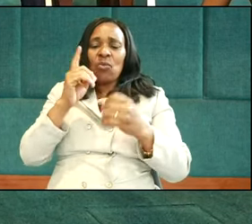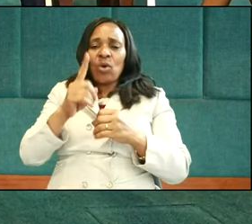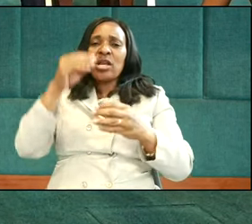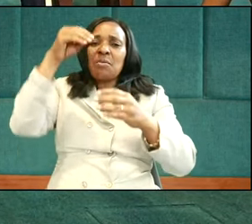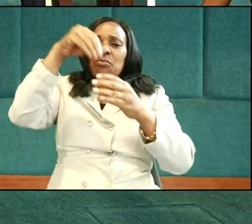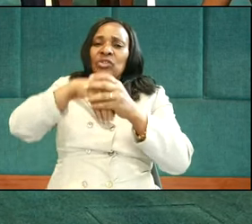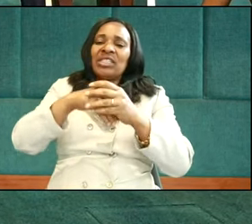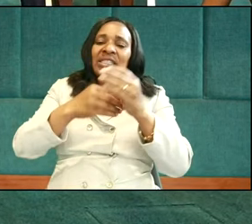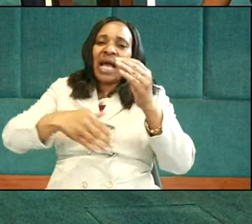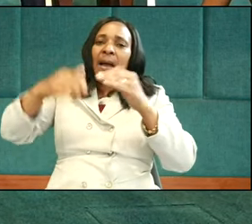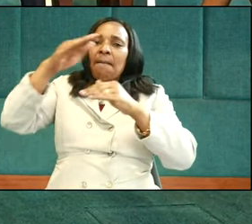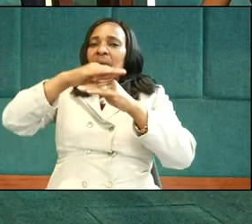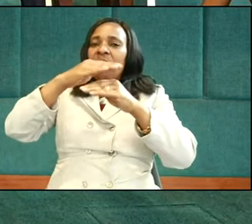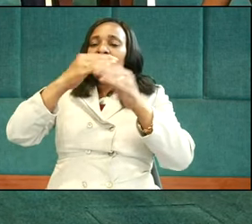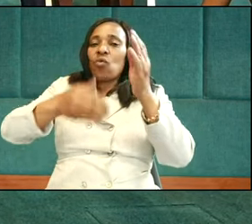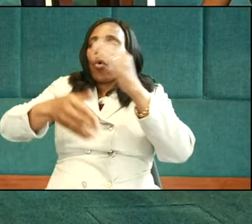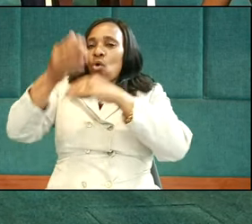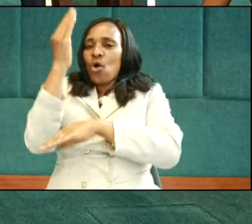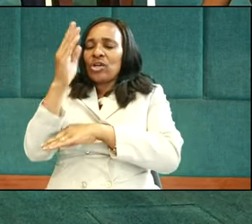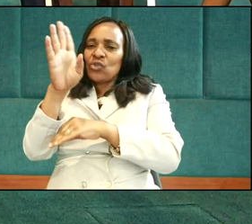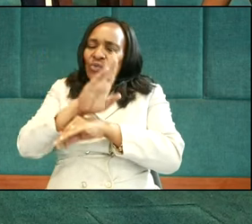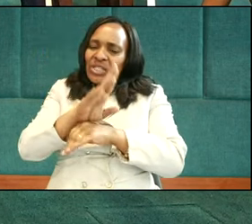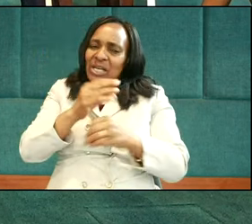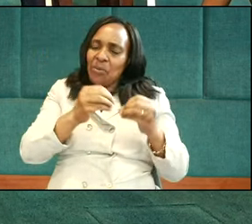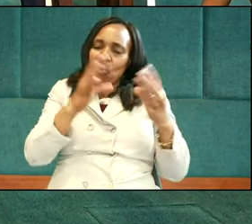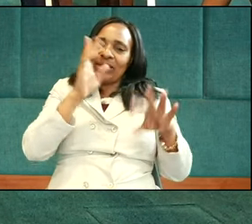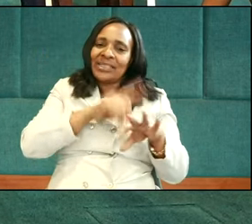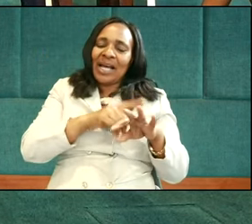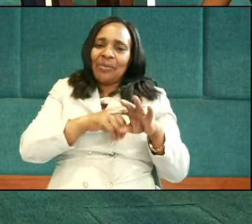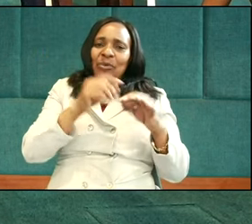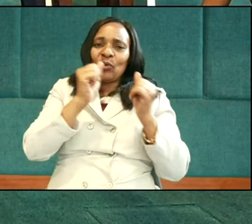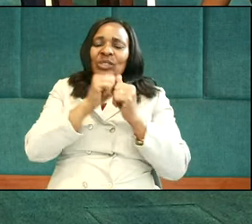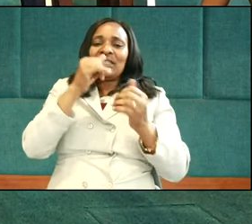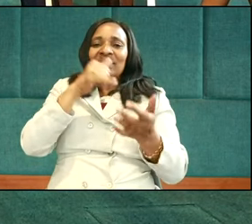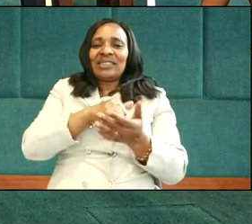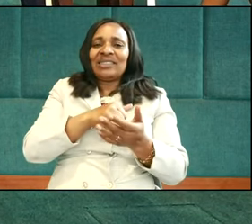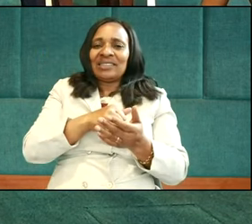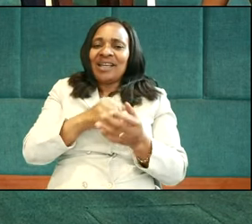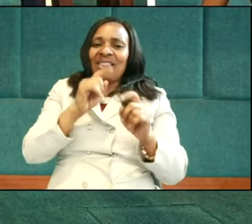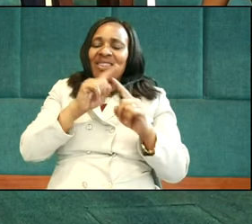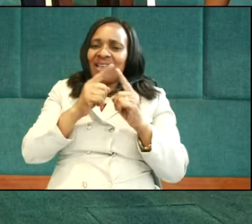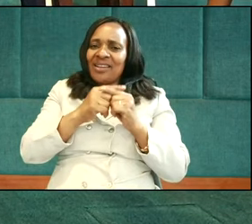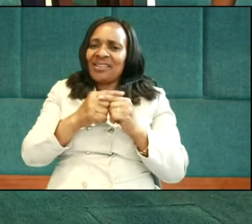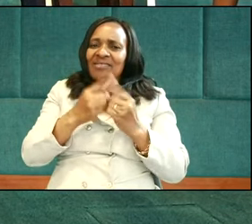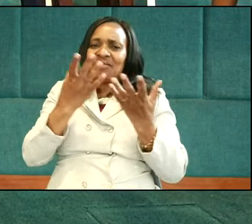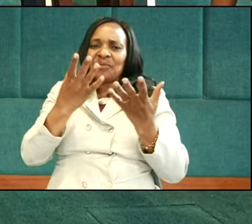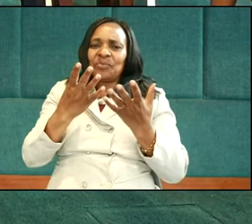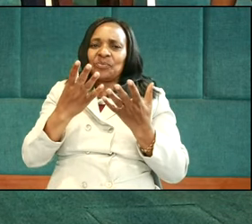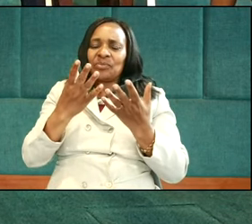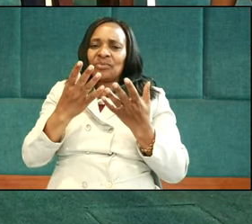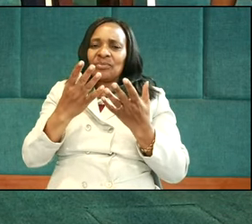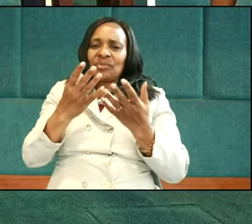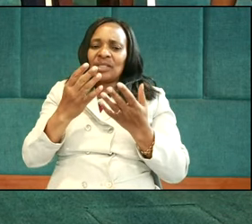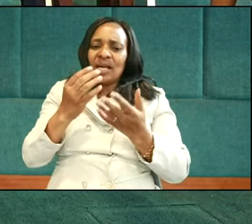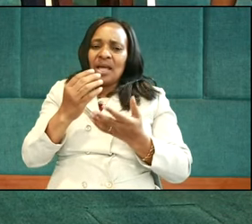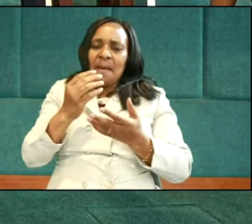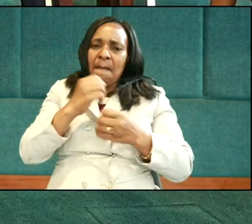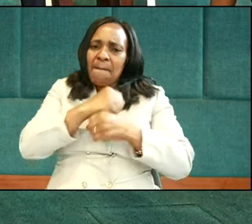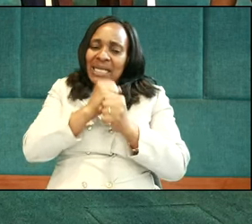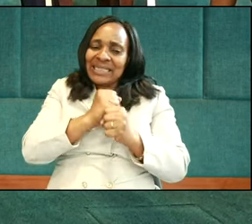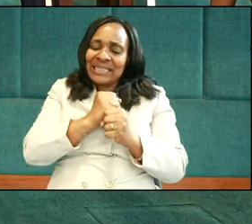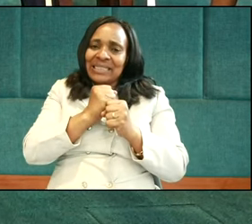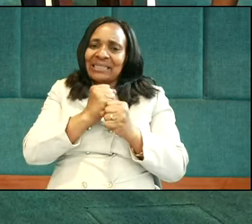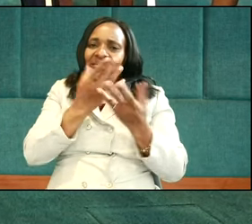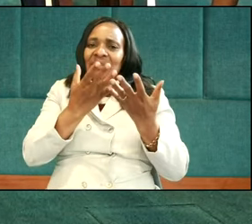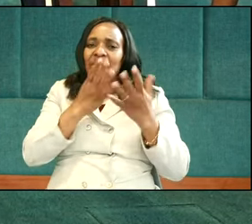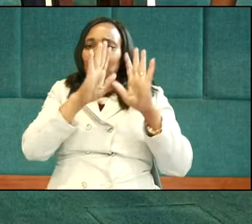it above God, spending more time with it, you know, prioritizing it above God. That's when something becomes an